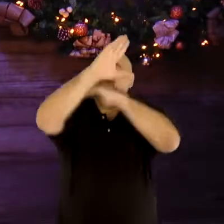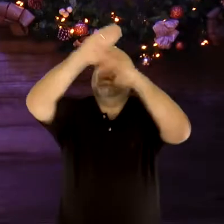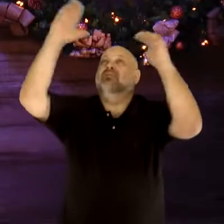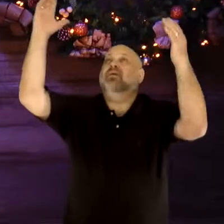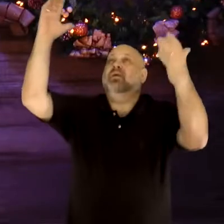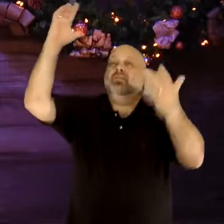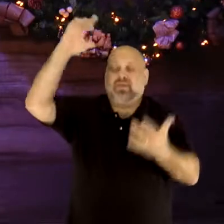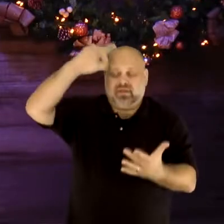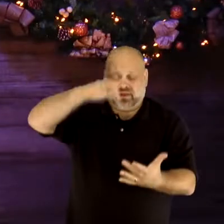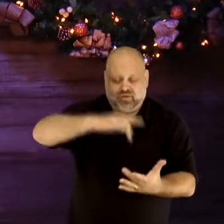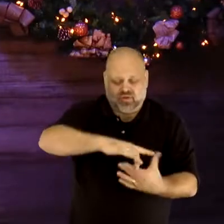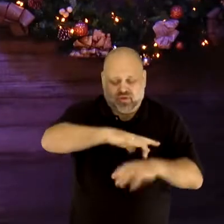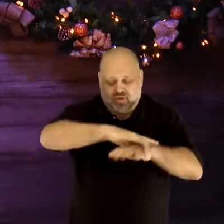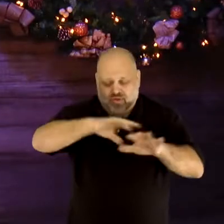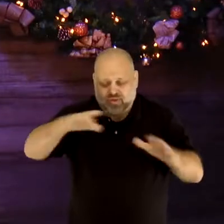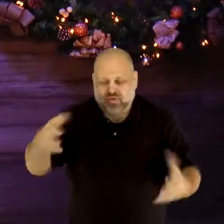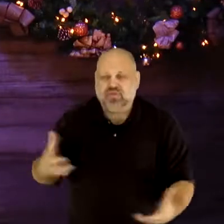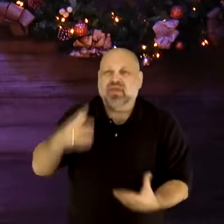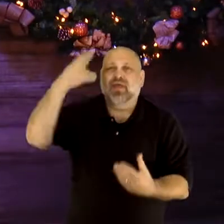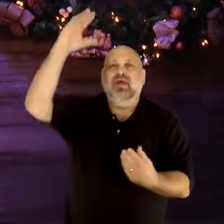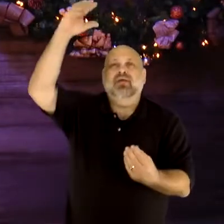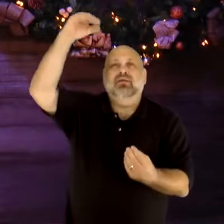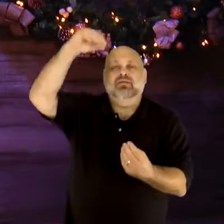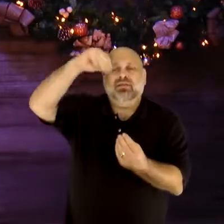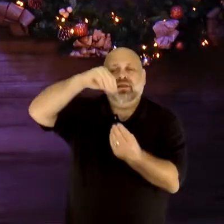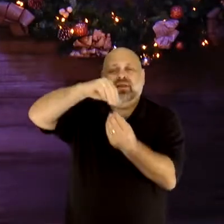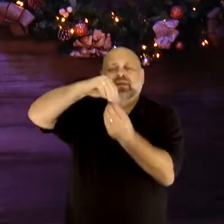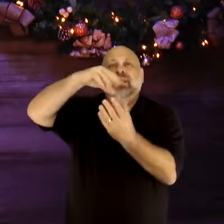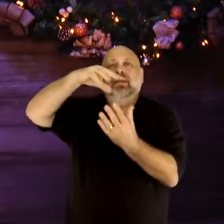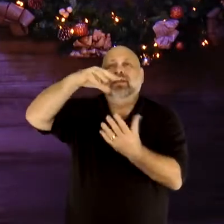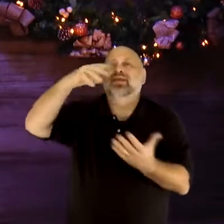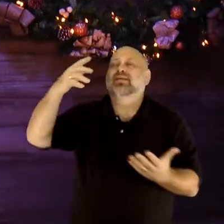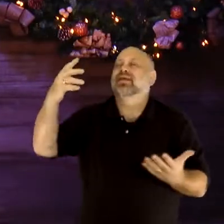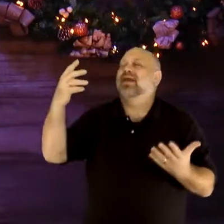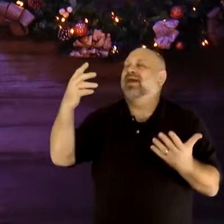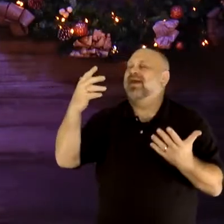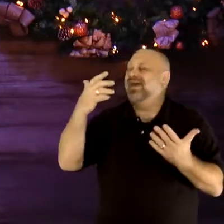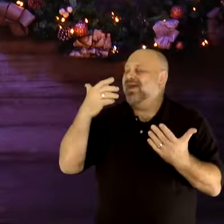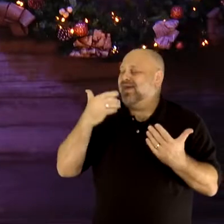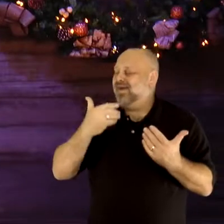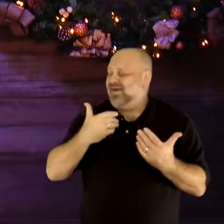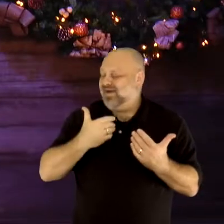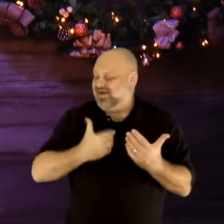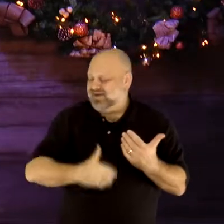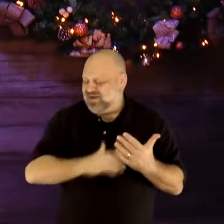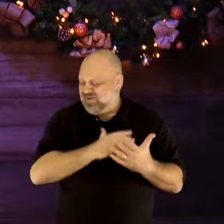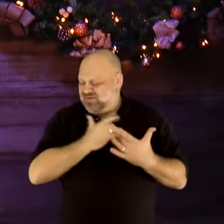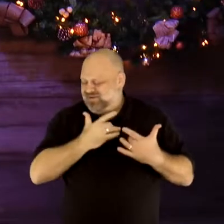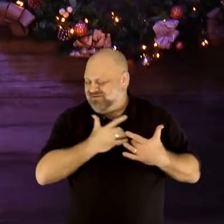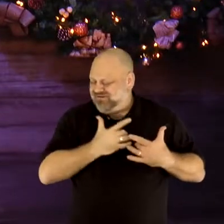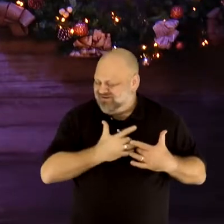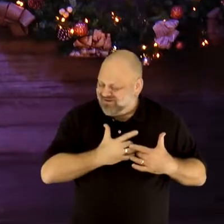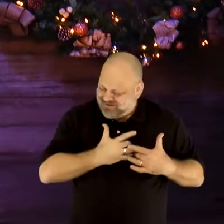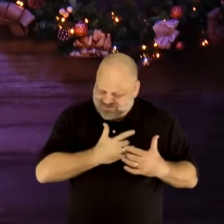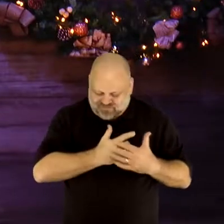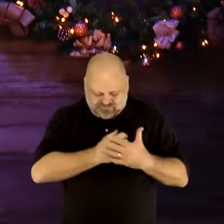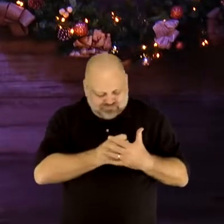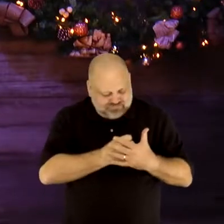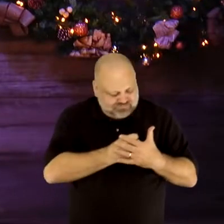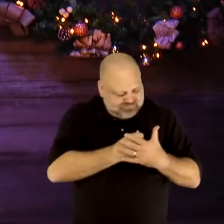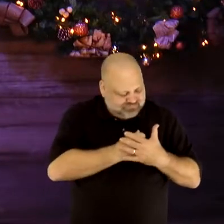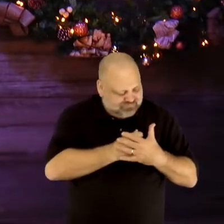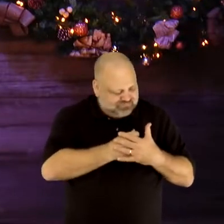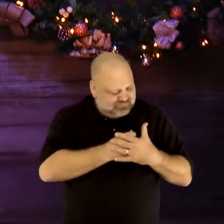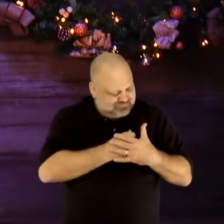So heaven meets earth like an unforeseen kiss. My heart turns